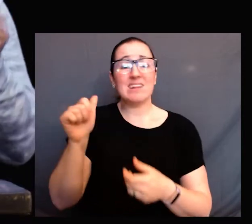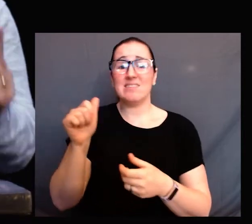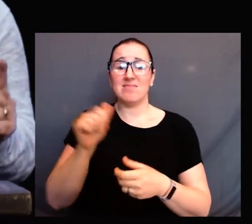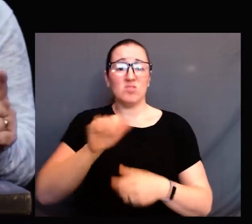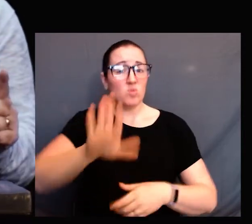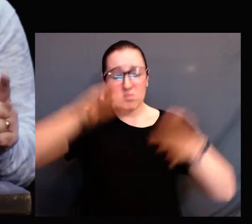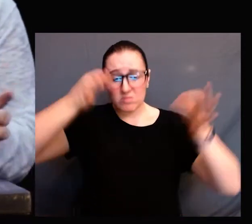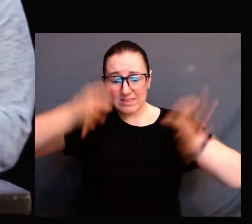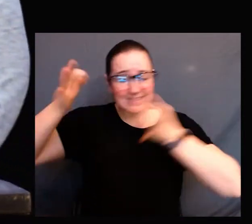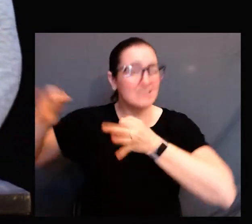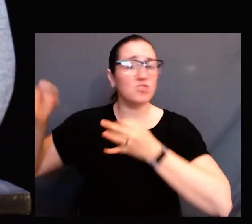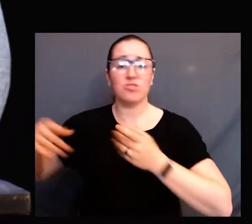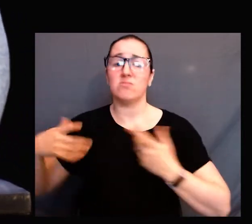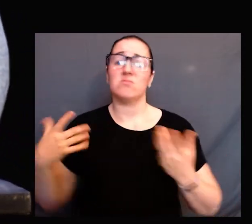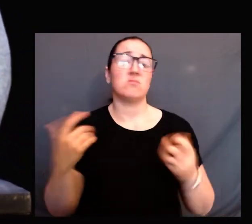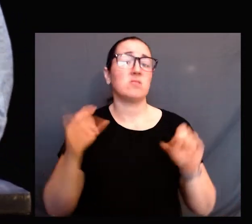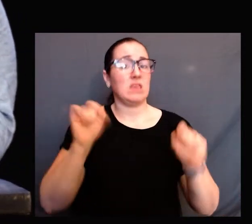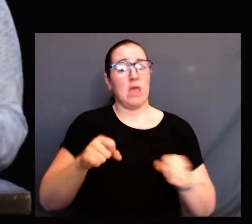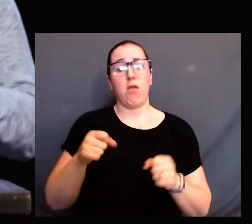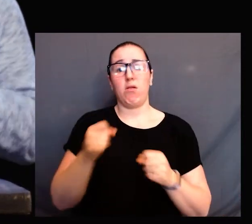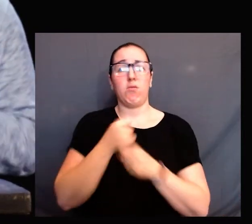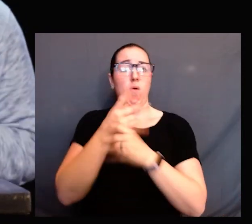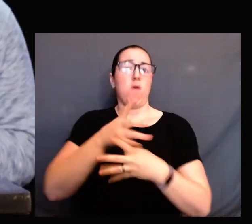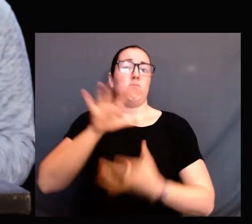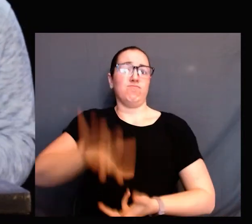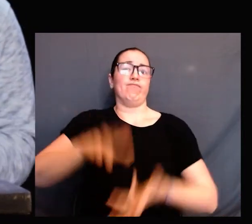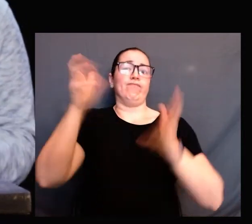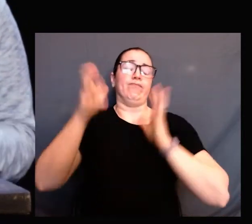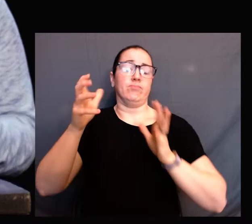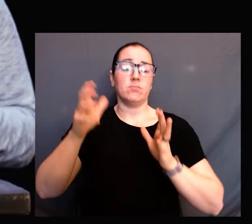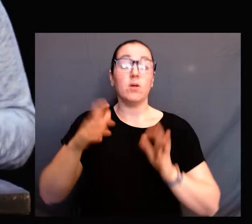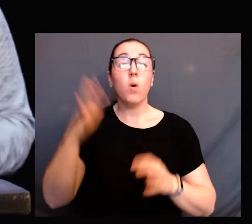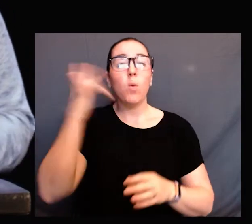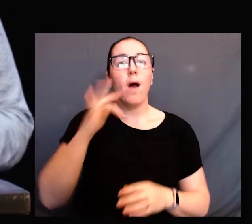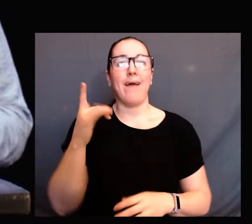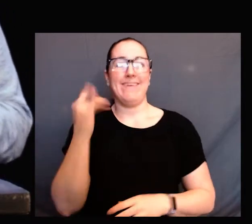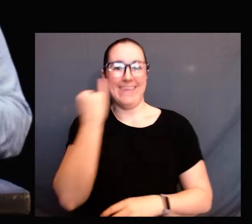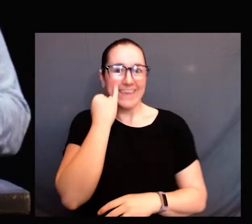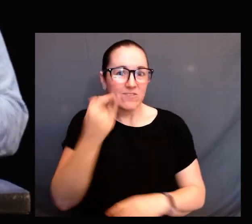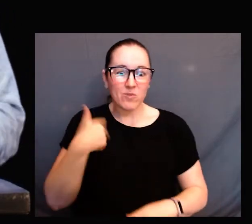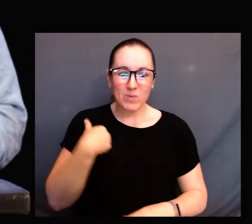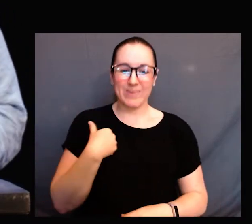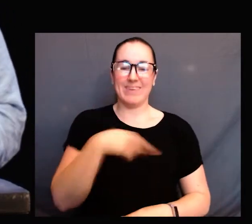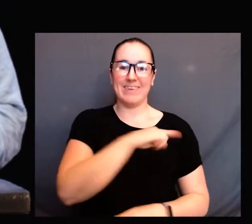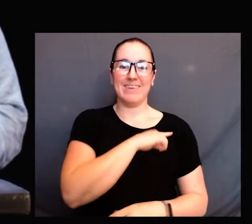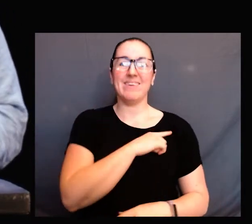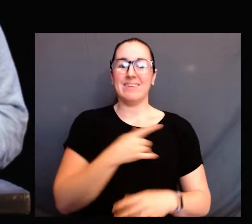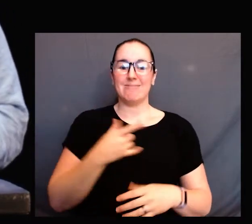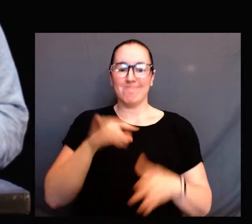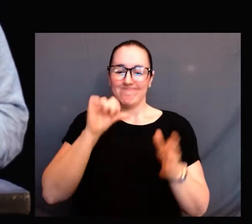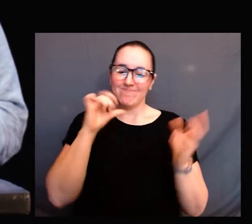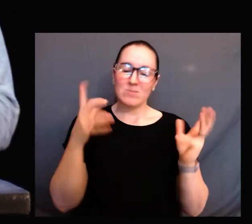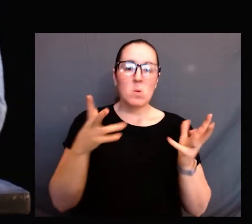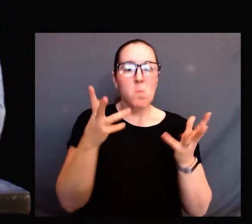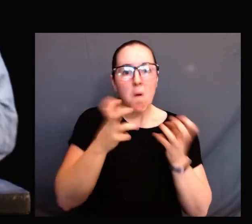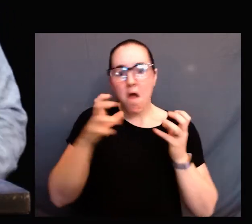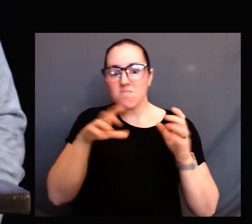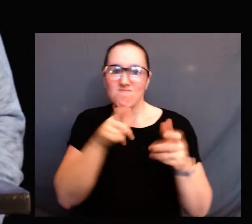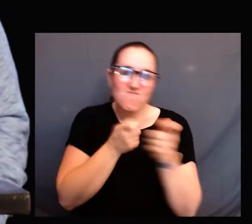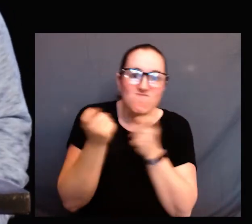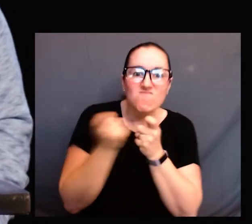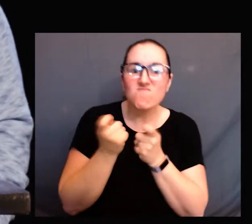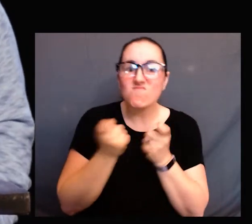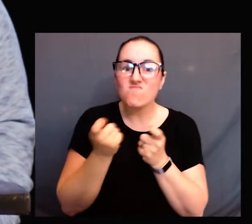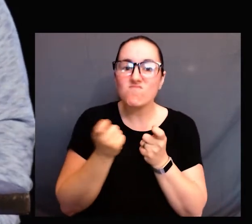crash, especially in light of our series when we insist on being in control. What I found